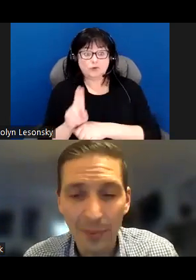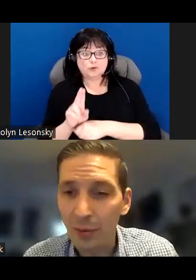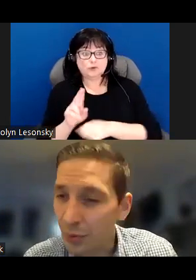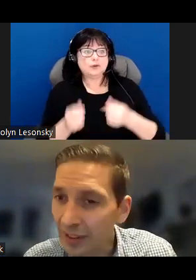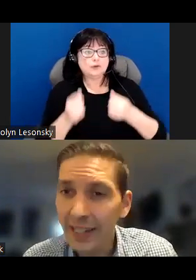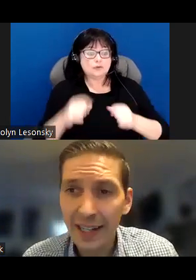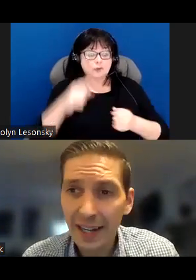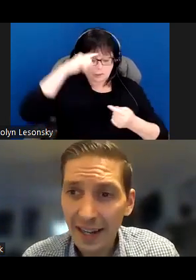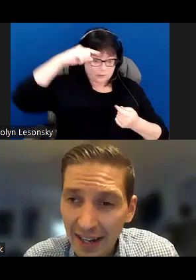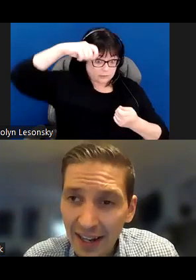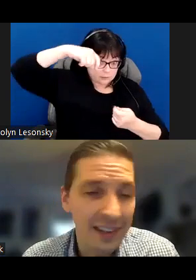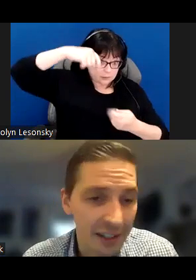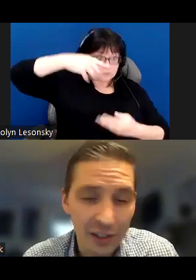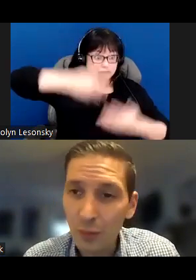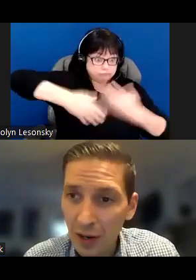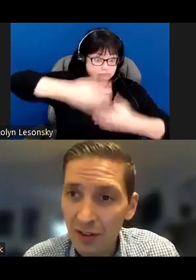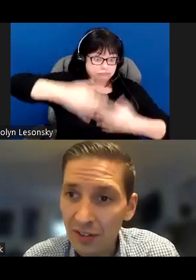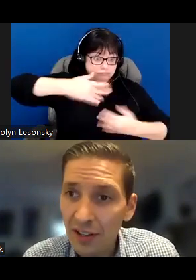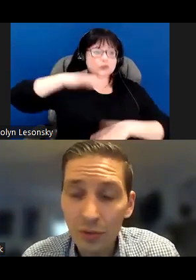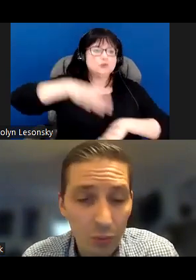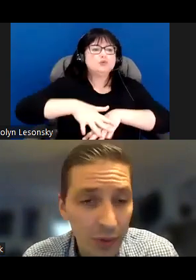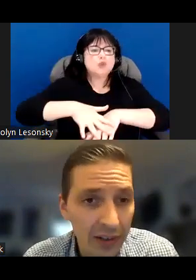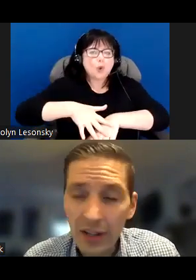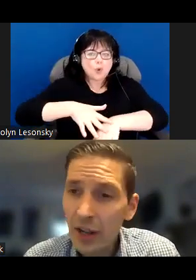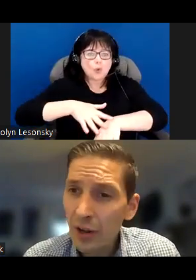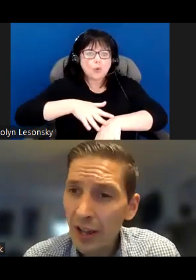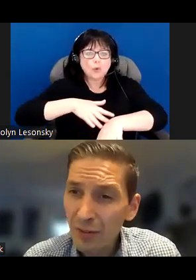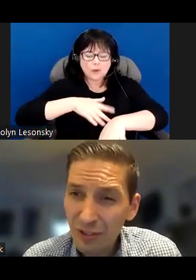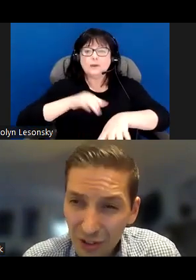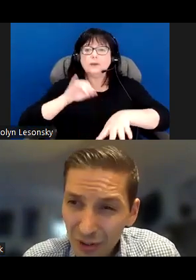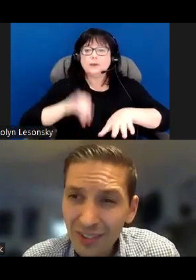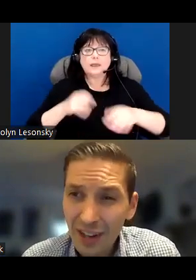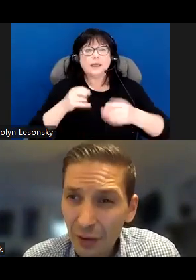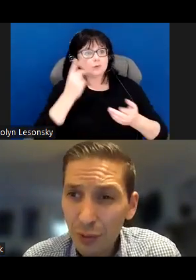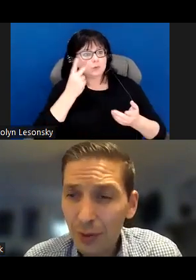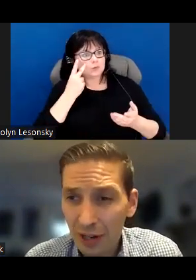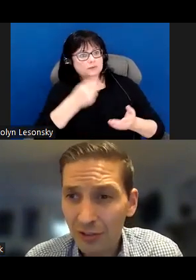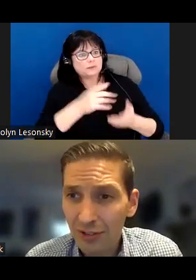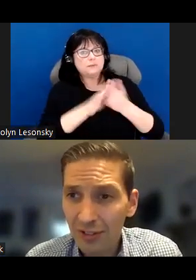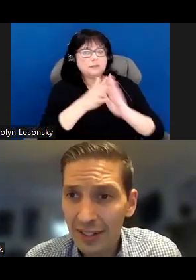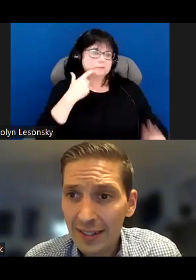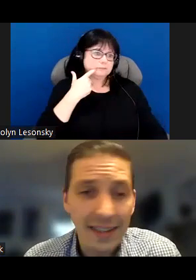we talk about really high addictive qualities and the real serious health